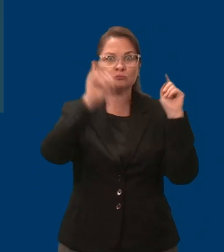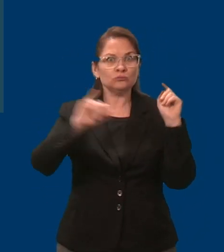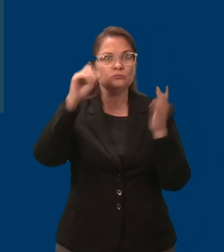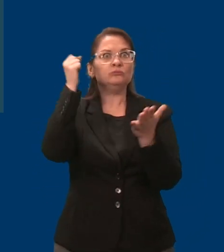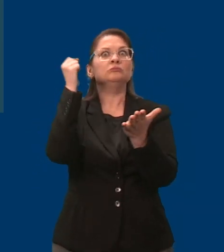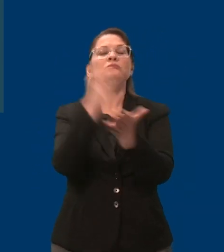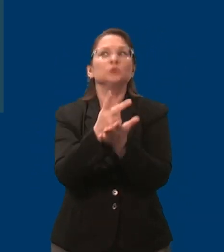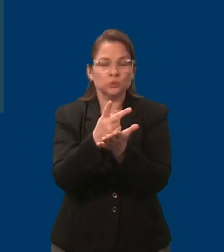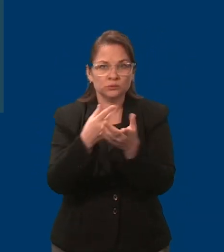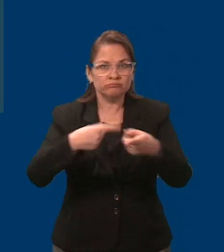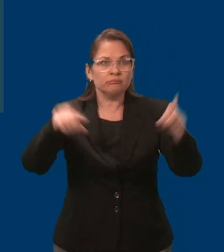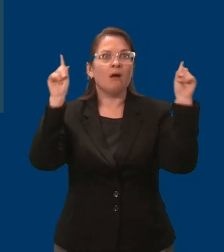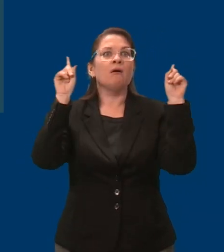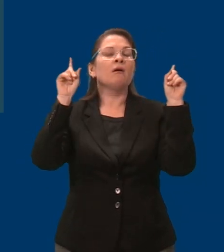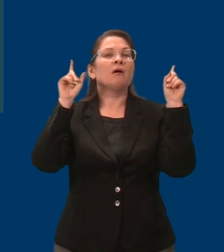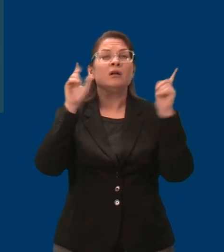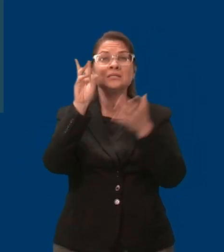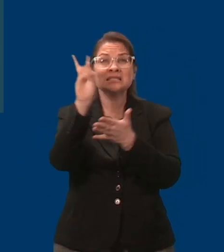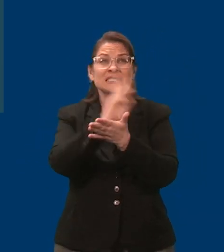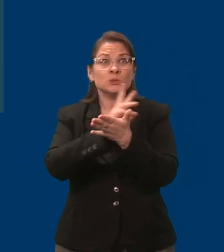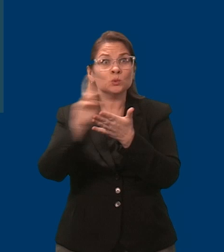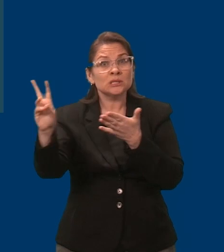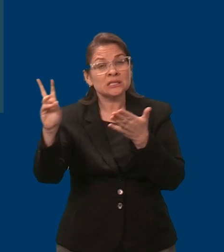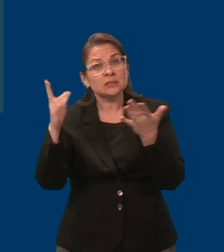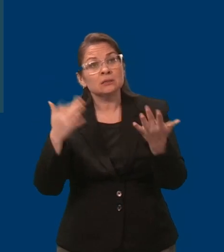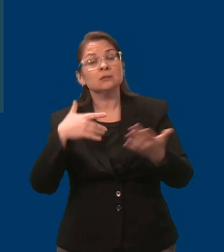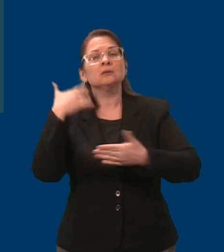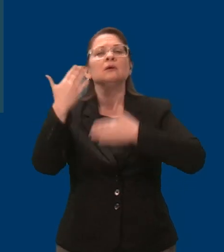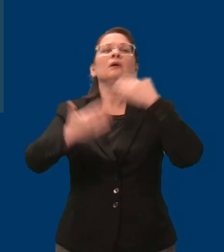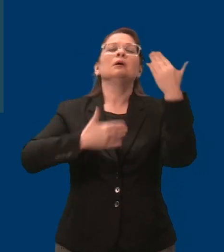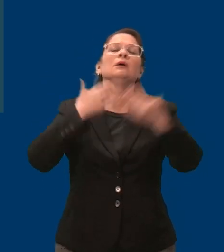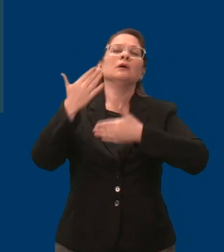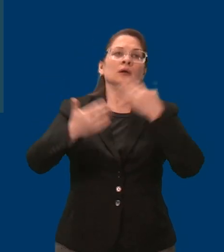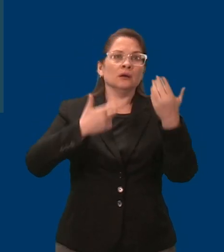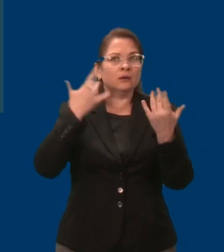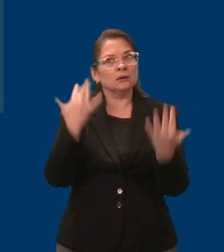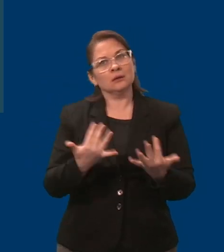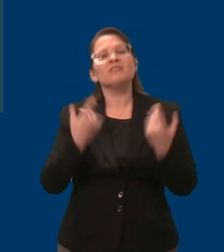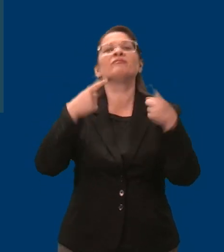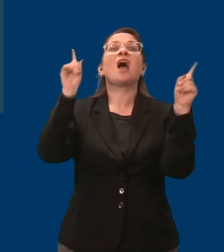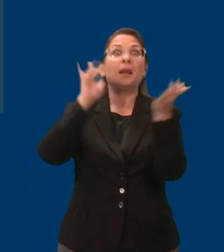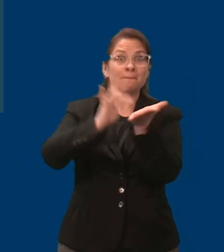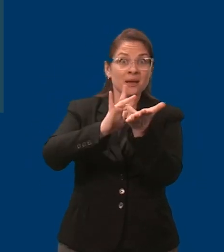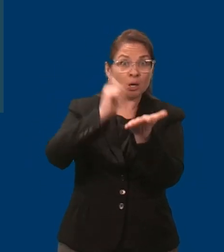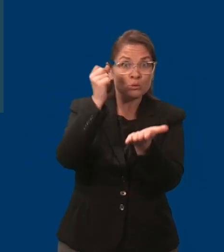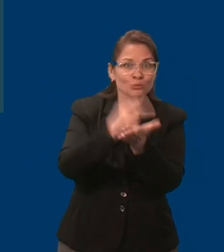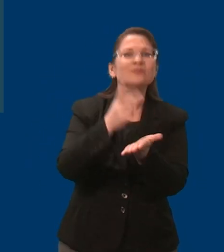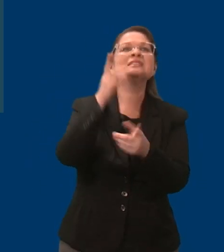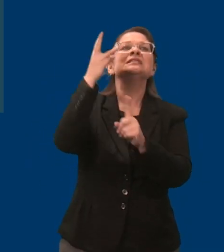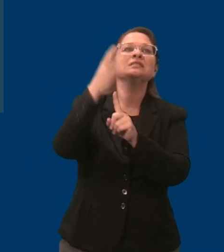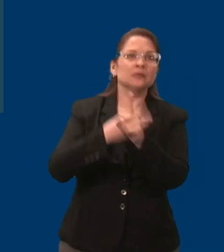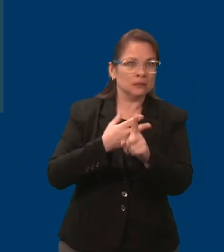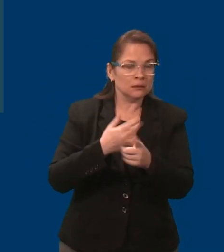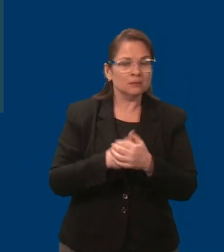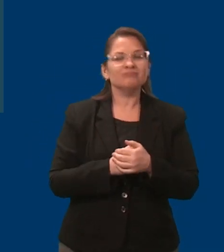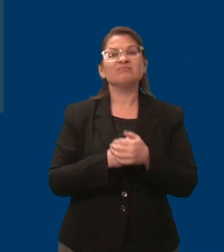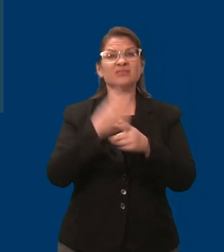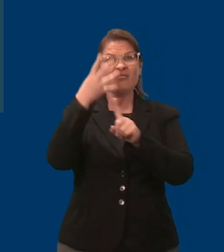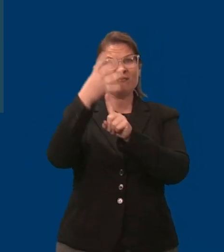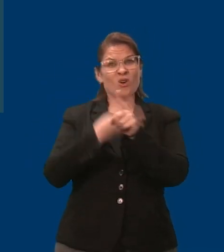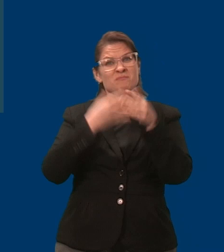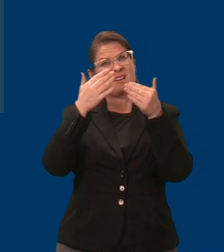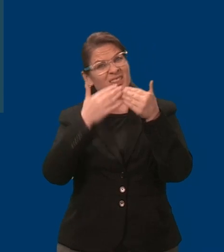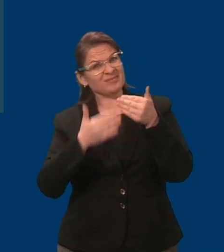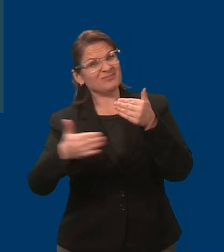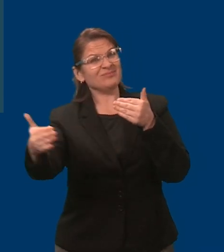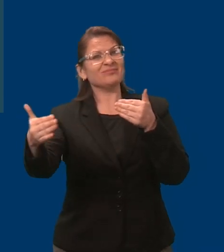took 6 weeks for insurance to approve the higher dose. We were in the hospital for 4 months in all until Leo was strong enough to come home. I know